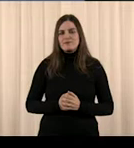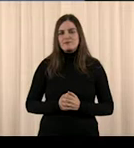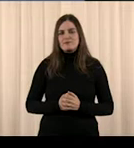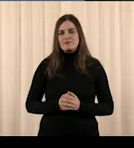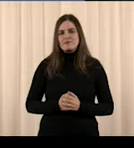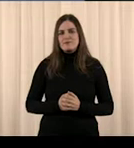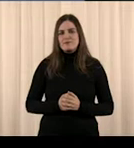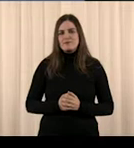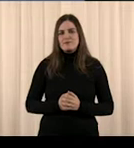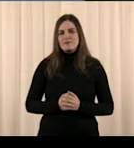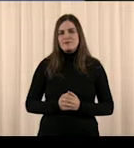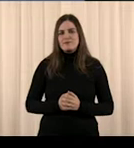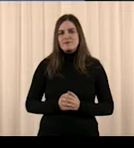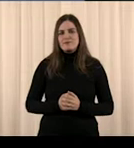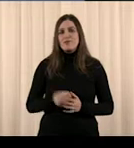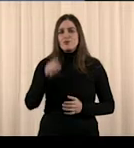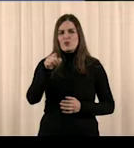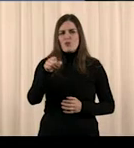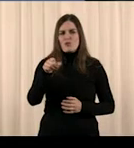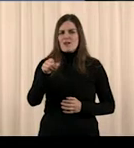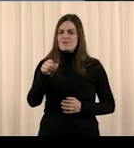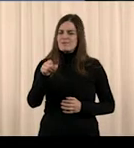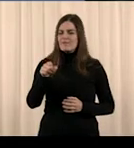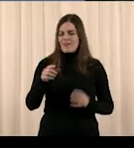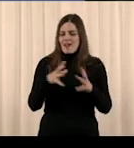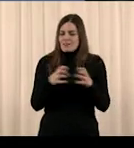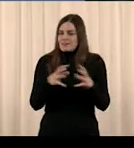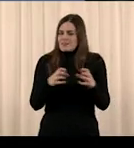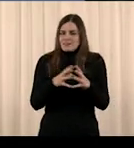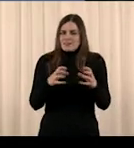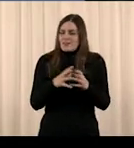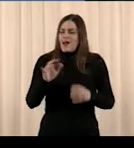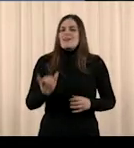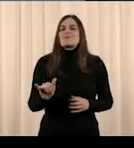have a yearning. Tú tienes un anhelo. A yearning